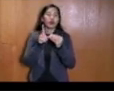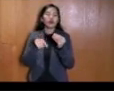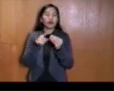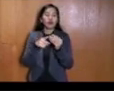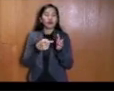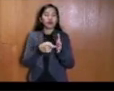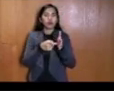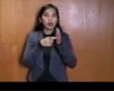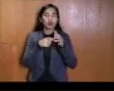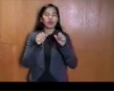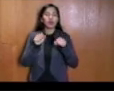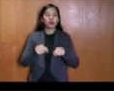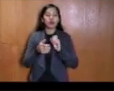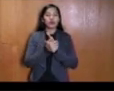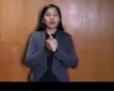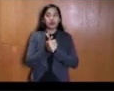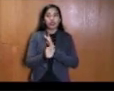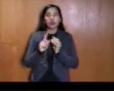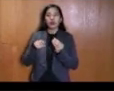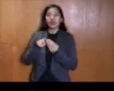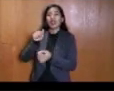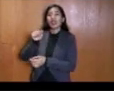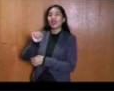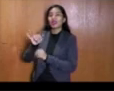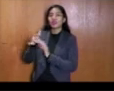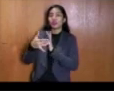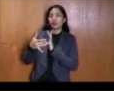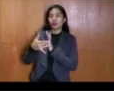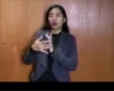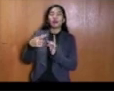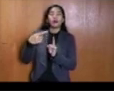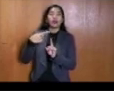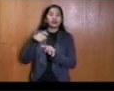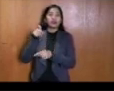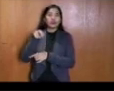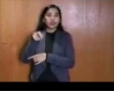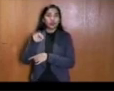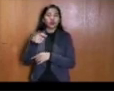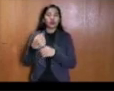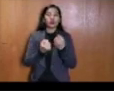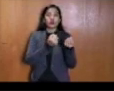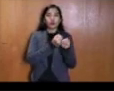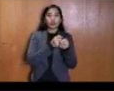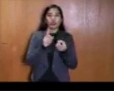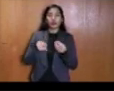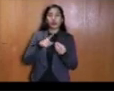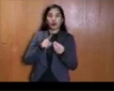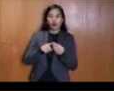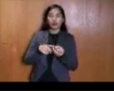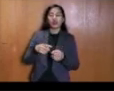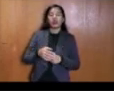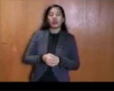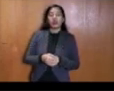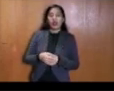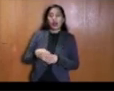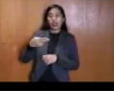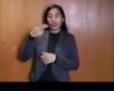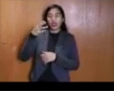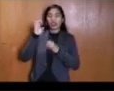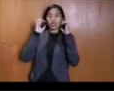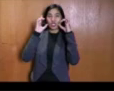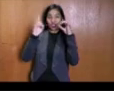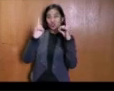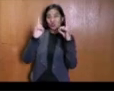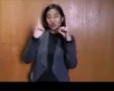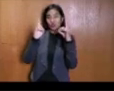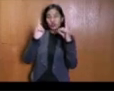and limitations of these AI solutions. We also need to support interdisciplinary higher education and research programs. So I highly applaud